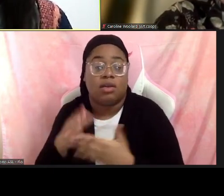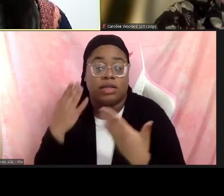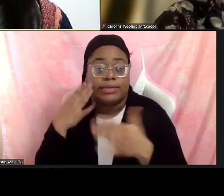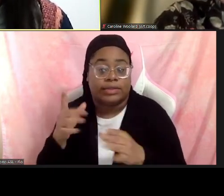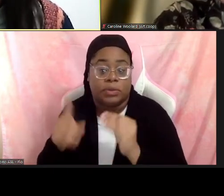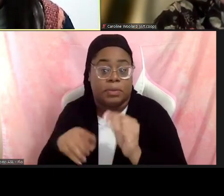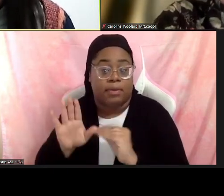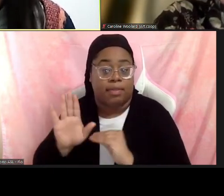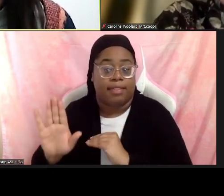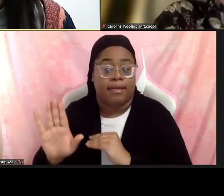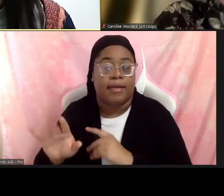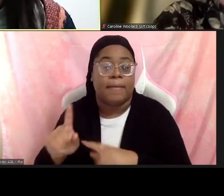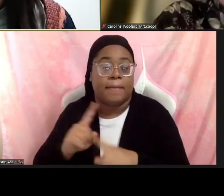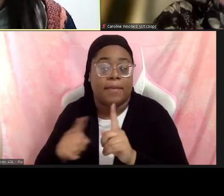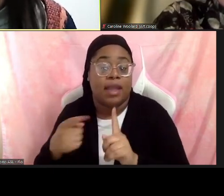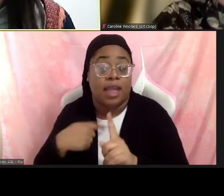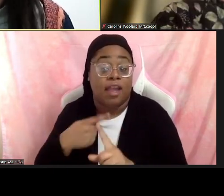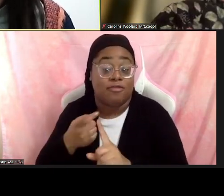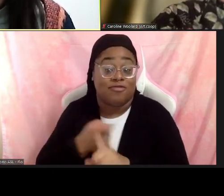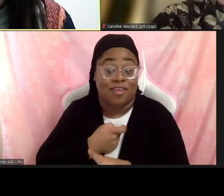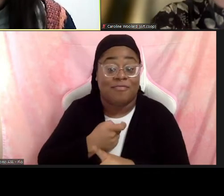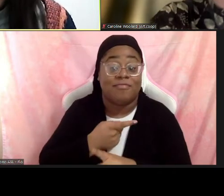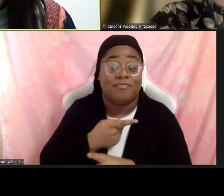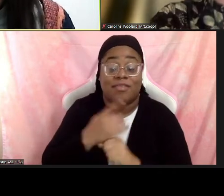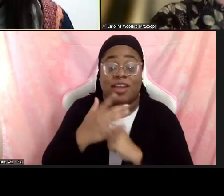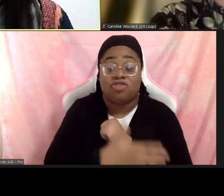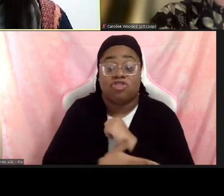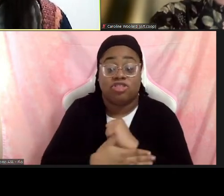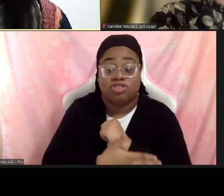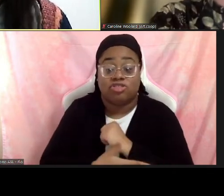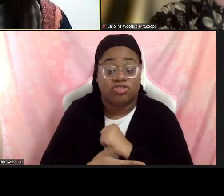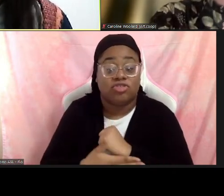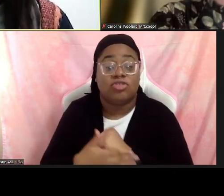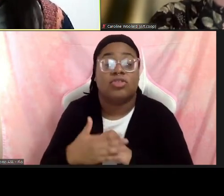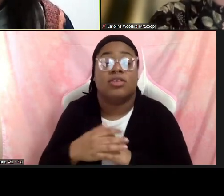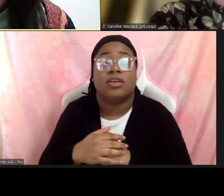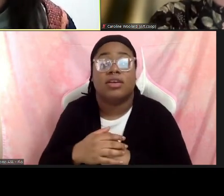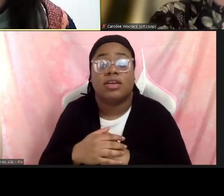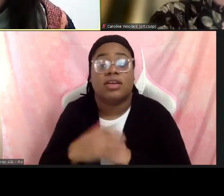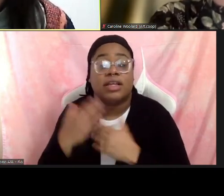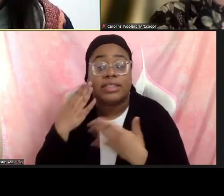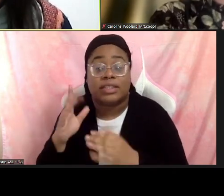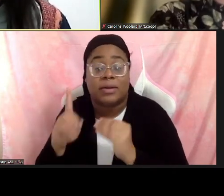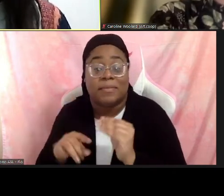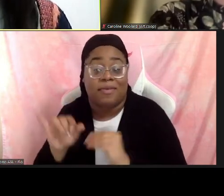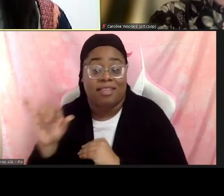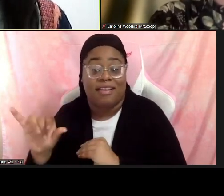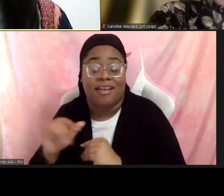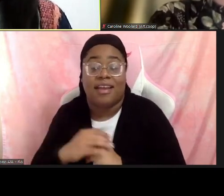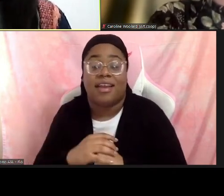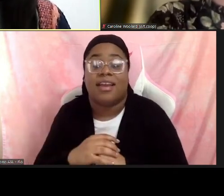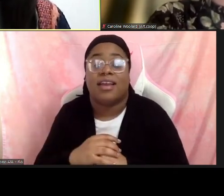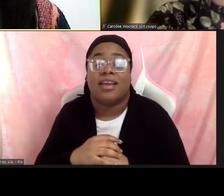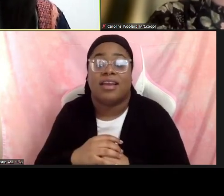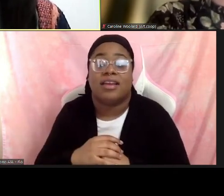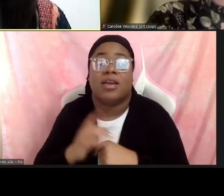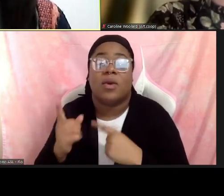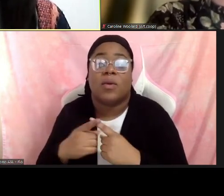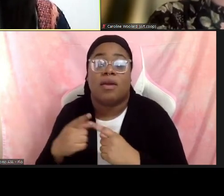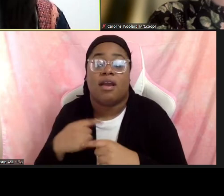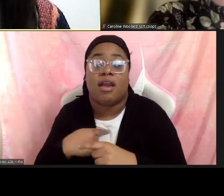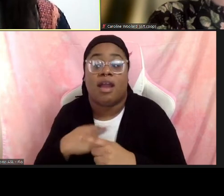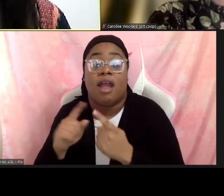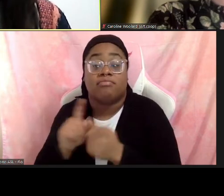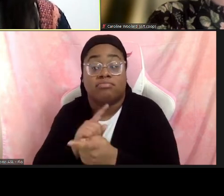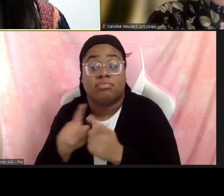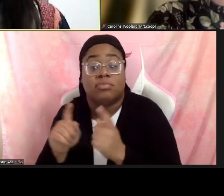them, even though I was from the Basque Country. I have been raised in Bilbao. I didn't know anything about them. And when I started to get to know